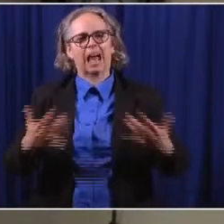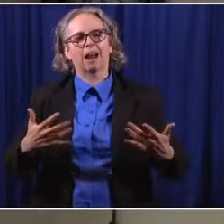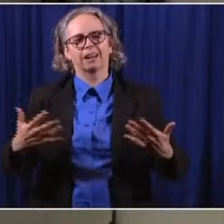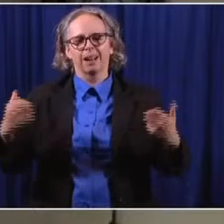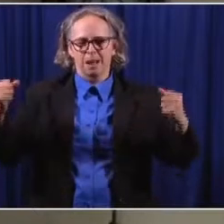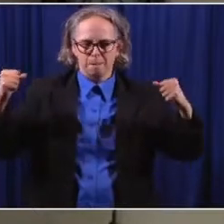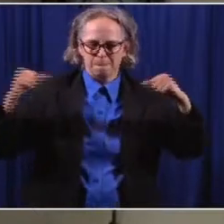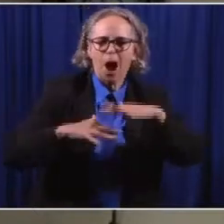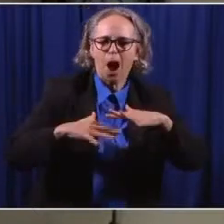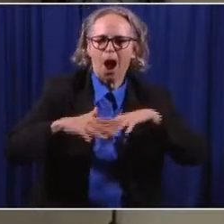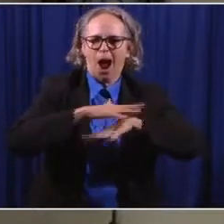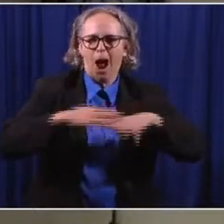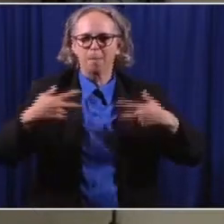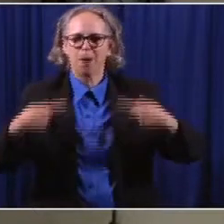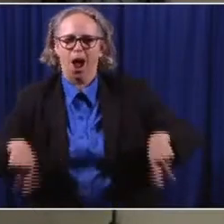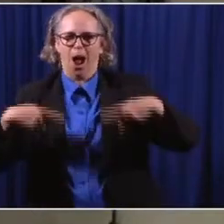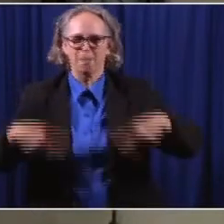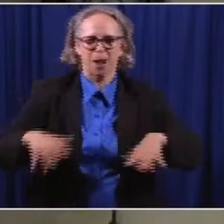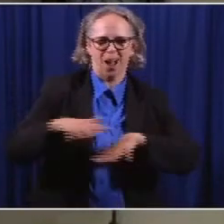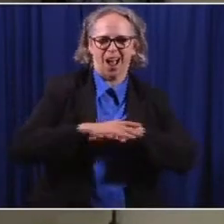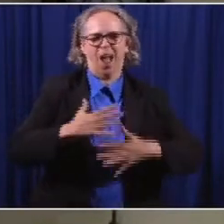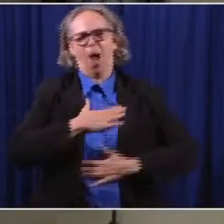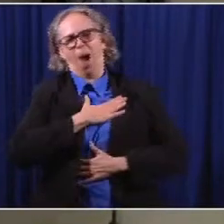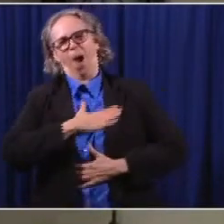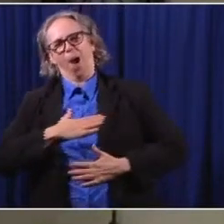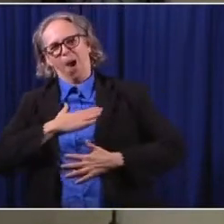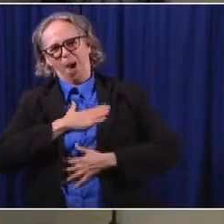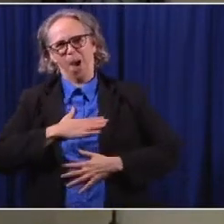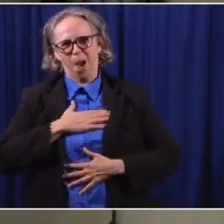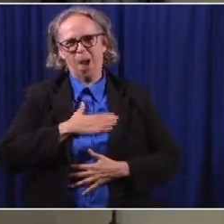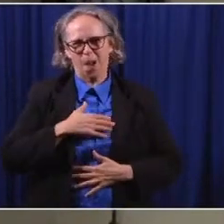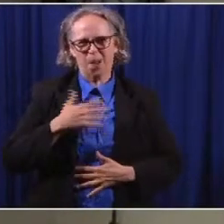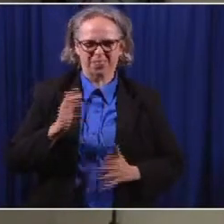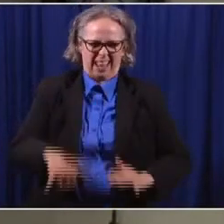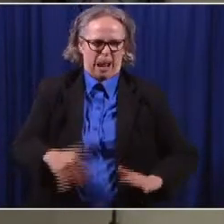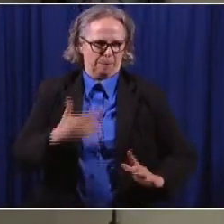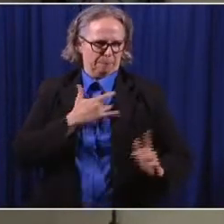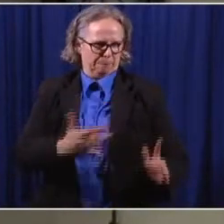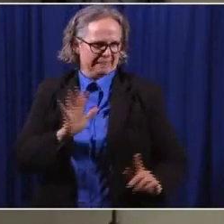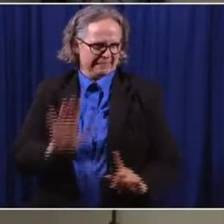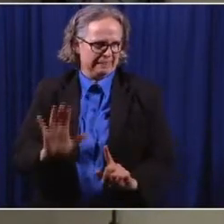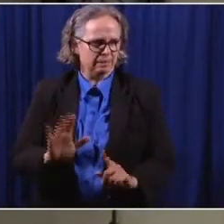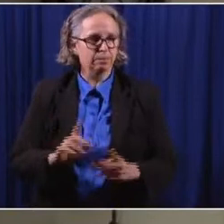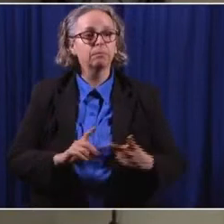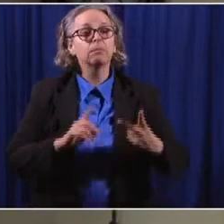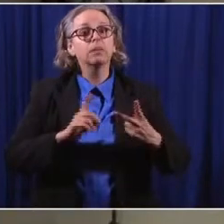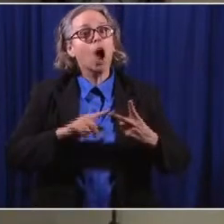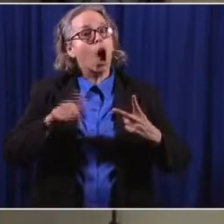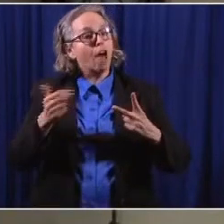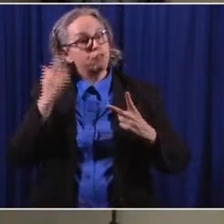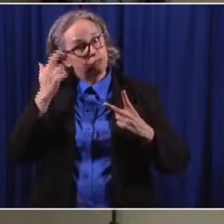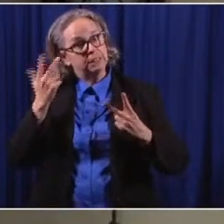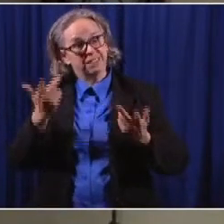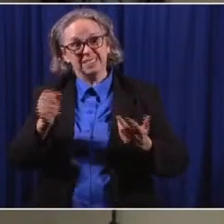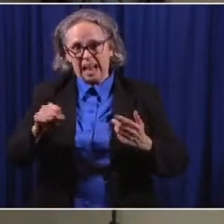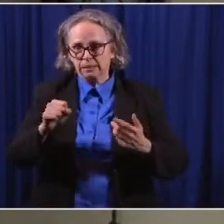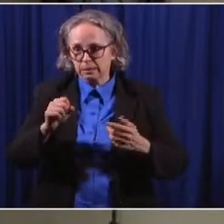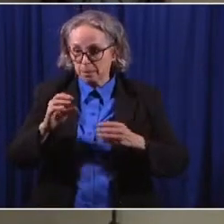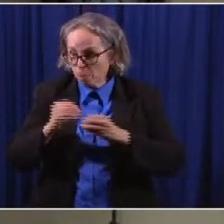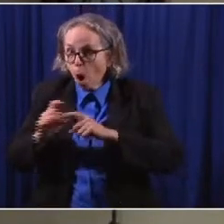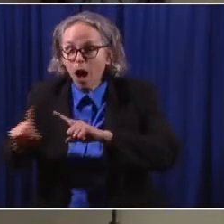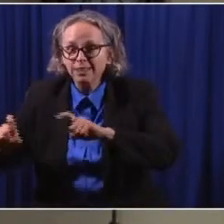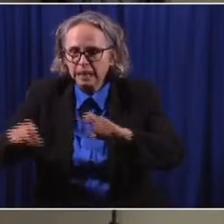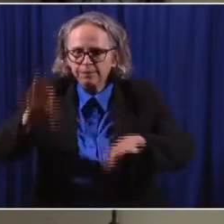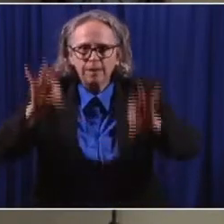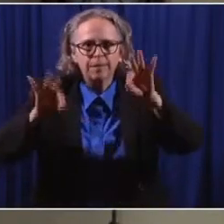get together and have a good time and, you know, socialize. But, you know, we